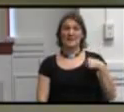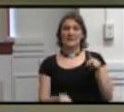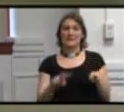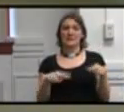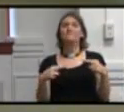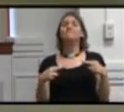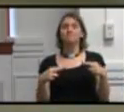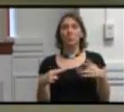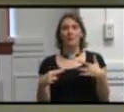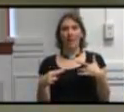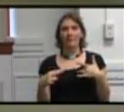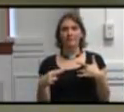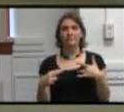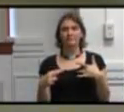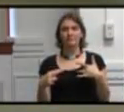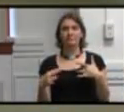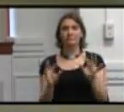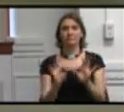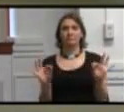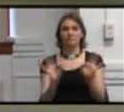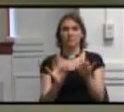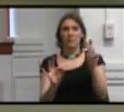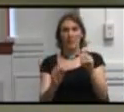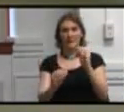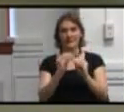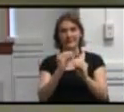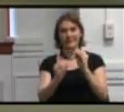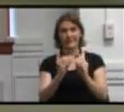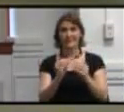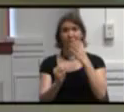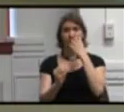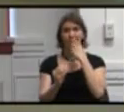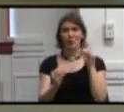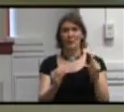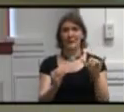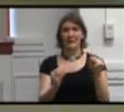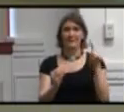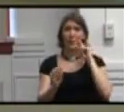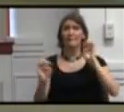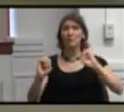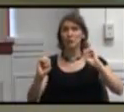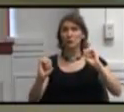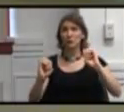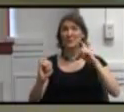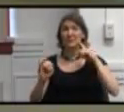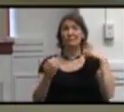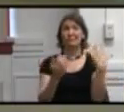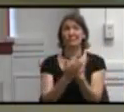was very critical piece of equipment, yeah, and that we needed to get on